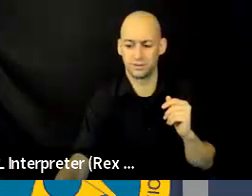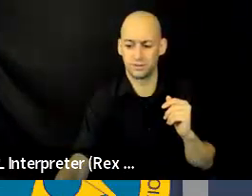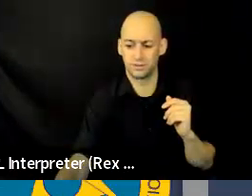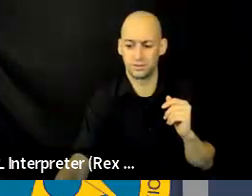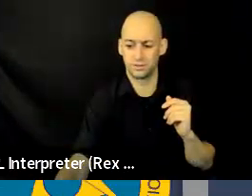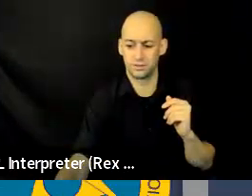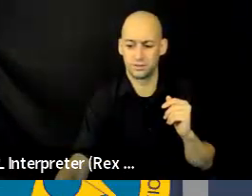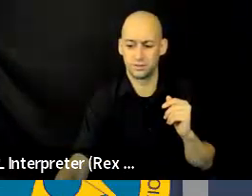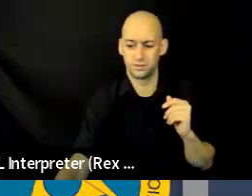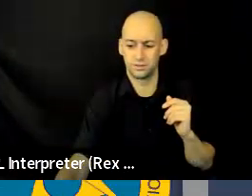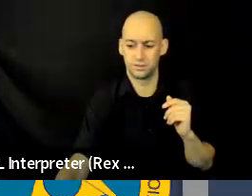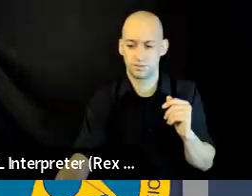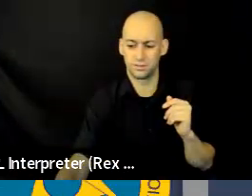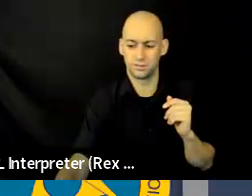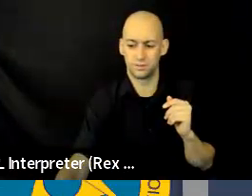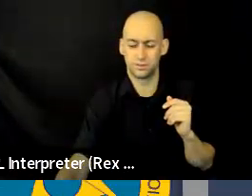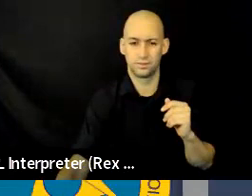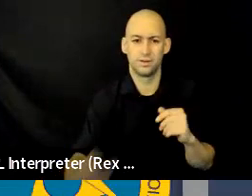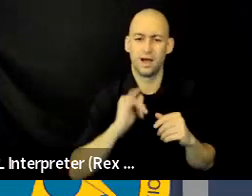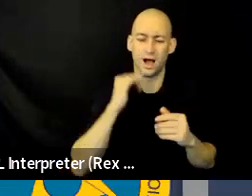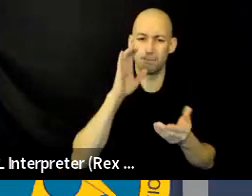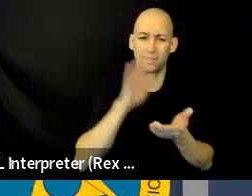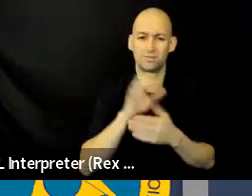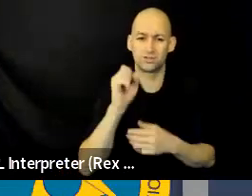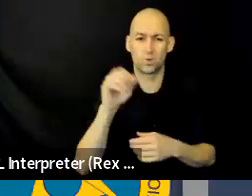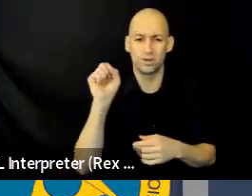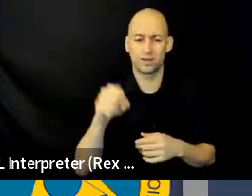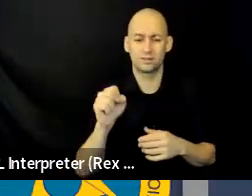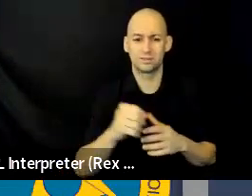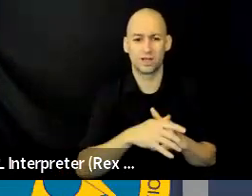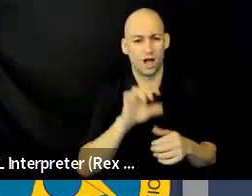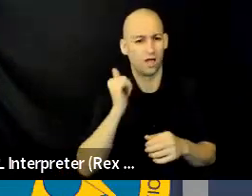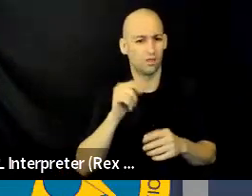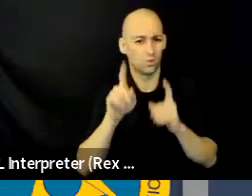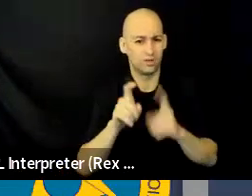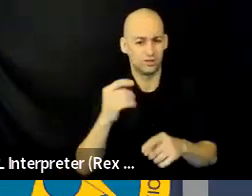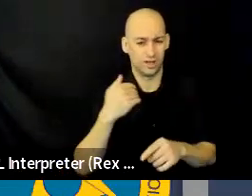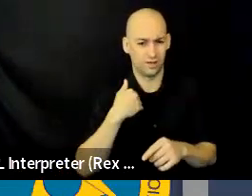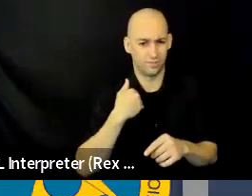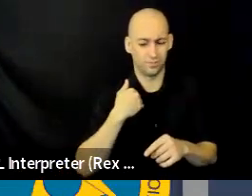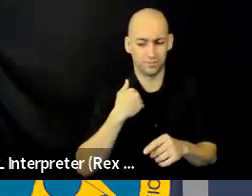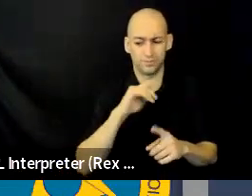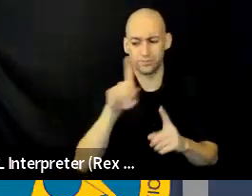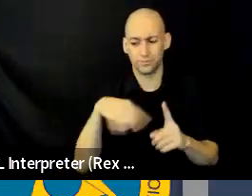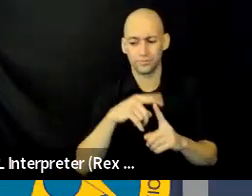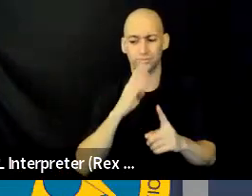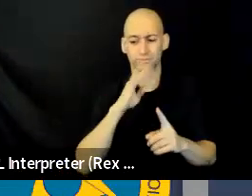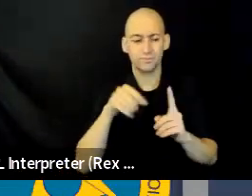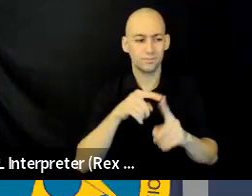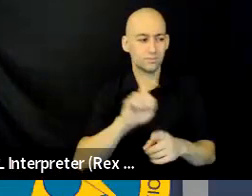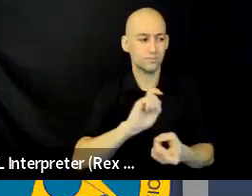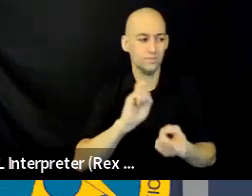Yes. I believe so, yes. Yes. Okay, thank you. The other question I have is when we talk about this turning